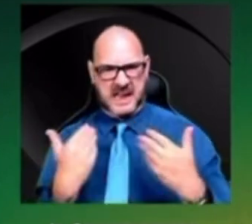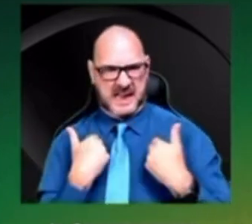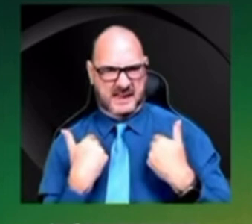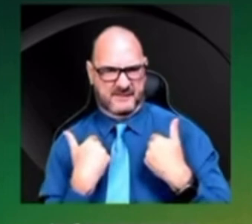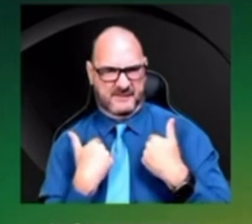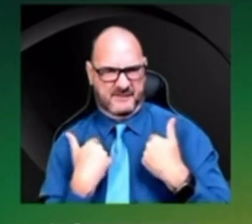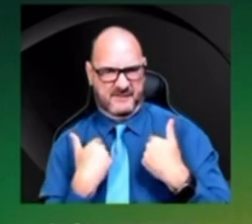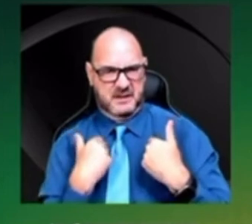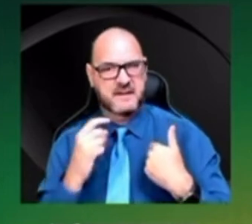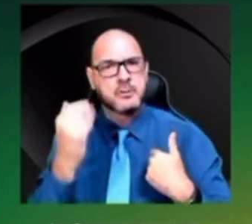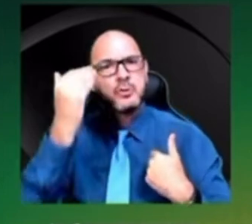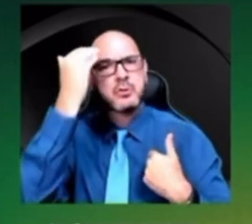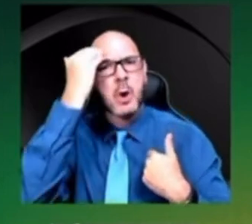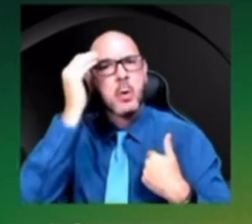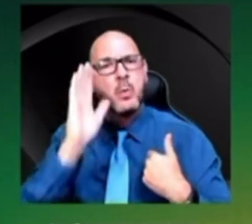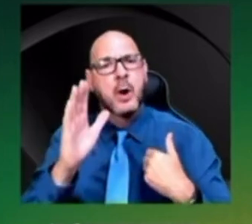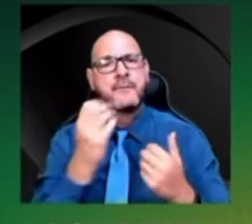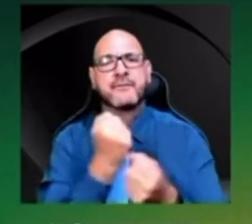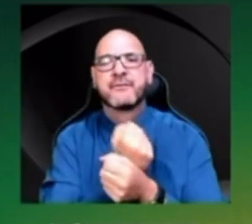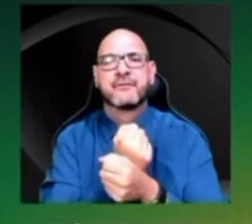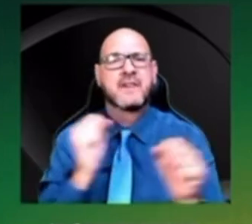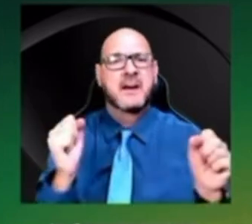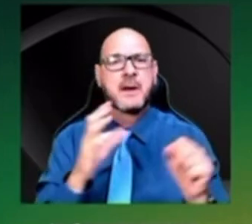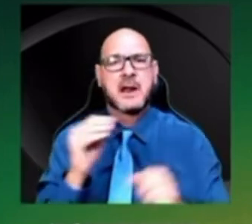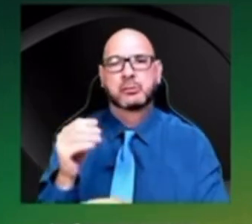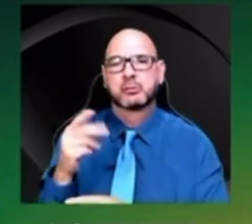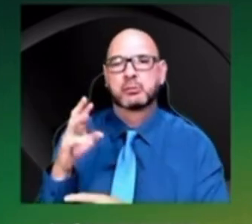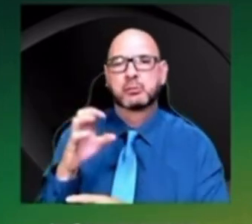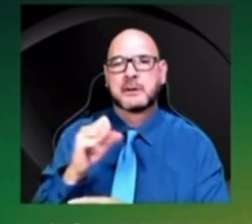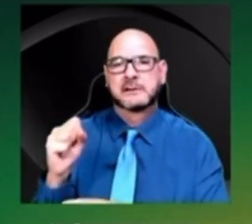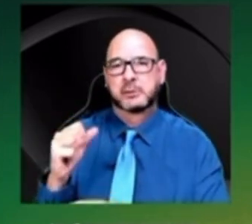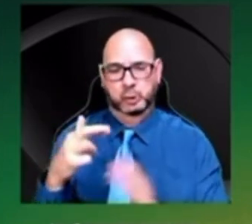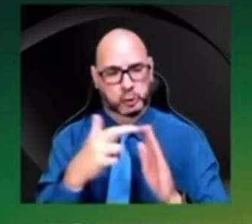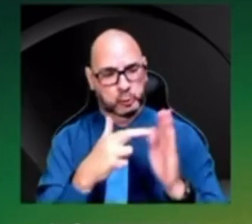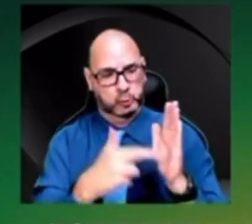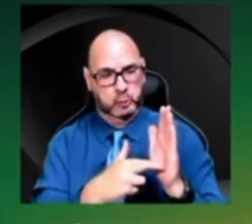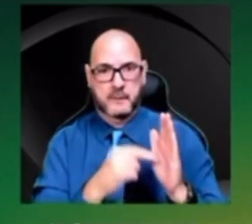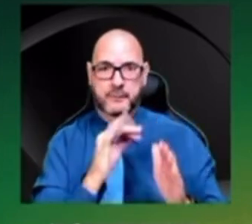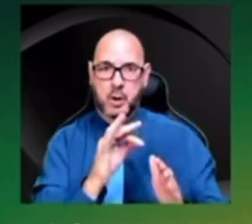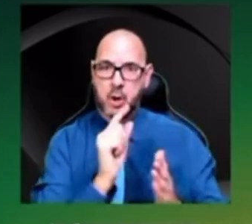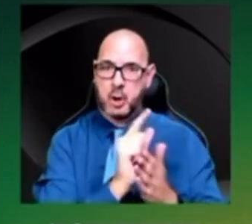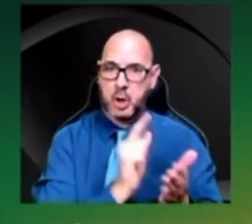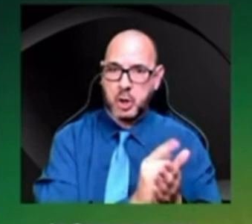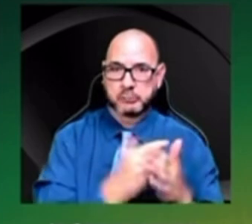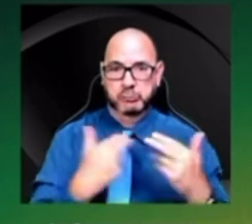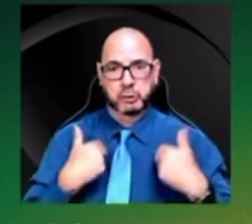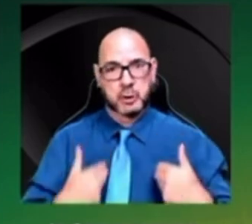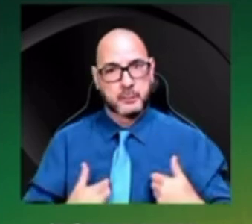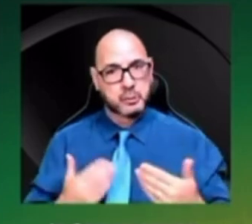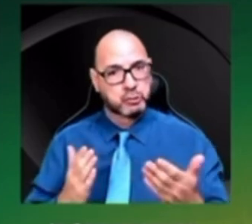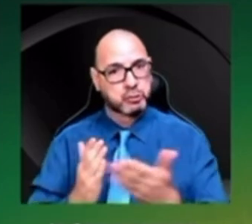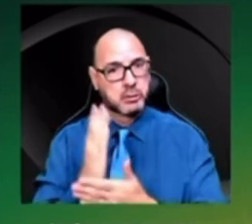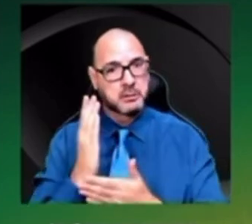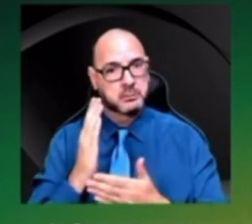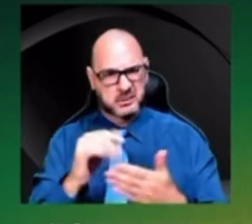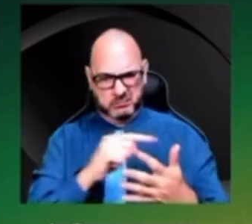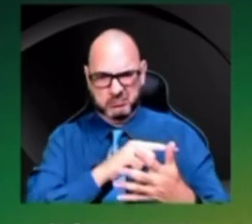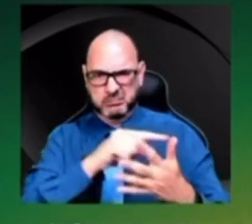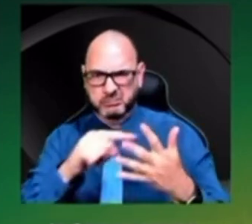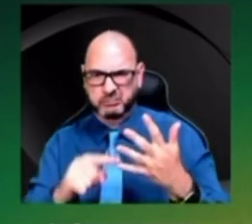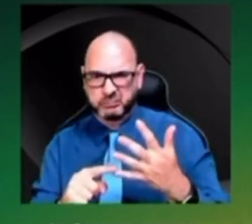that rule of law, human rights, that these will be issues for Americans in terms